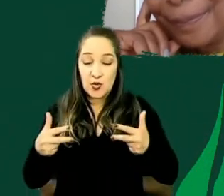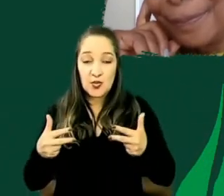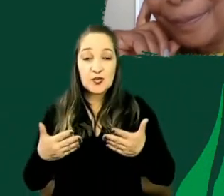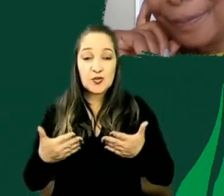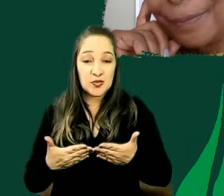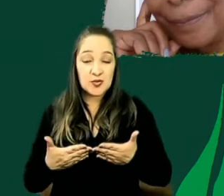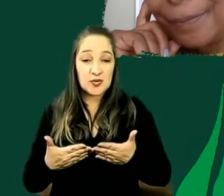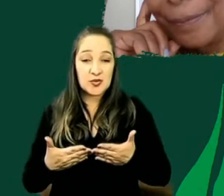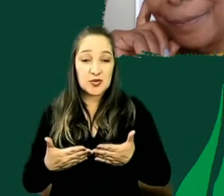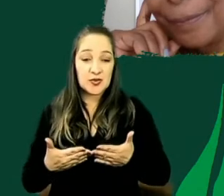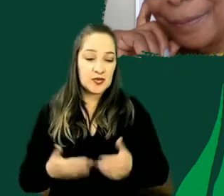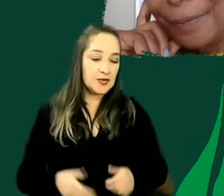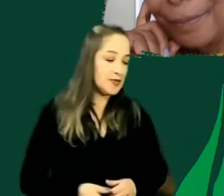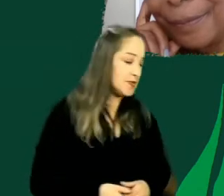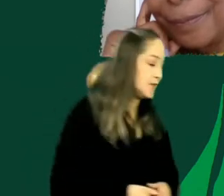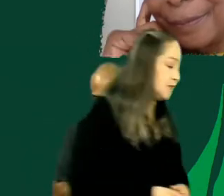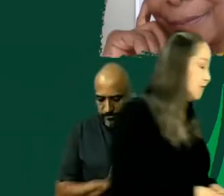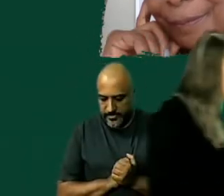object of,